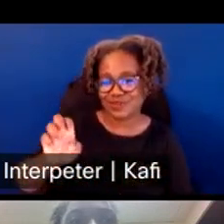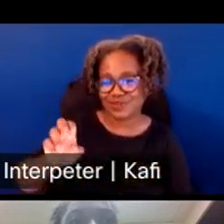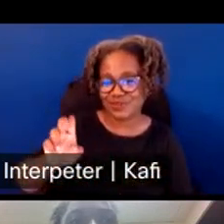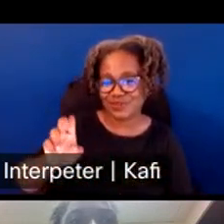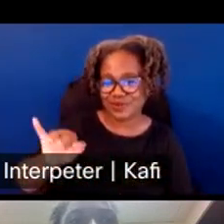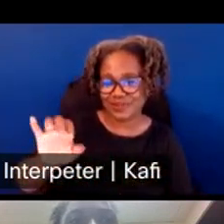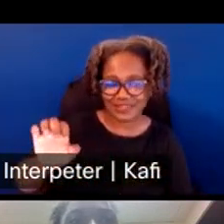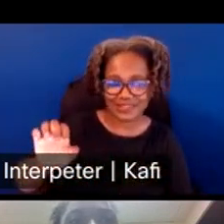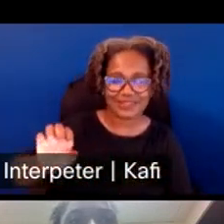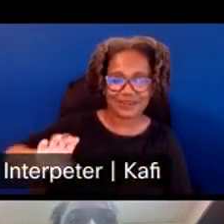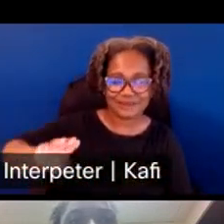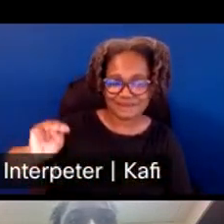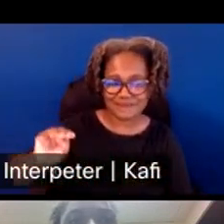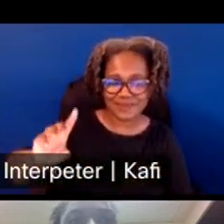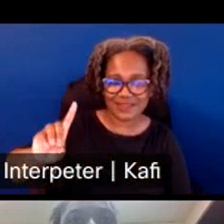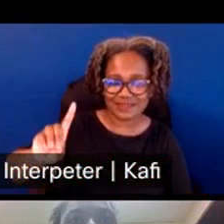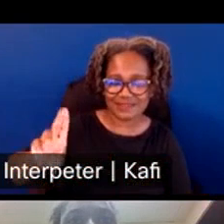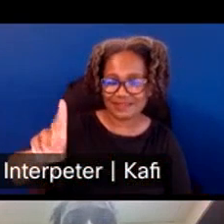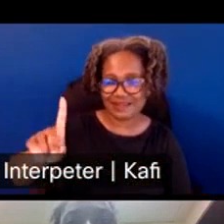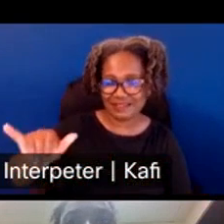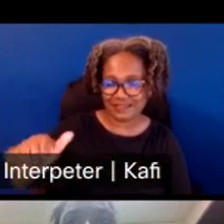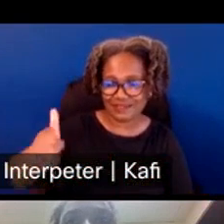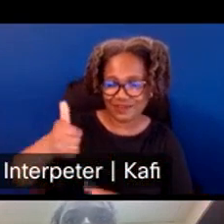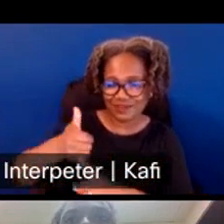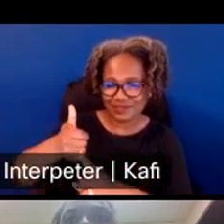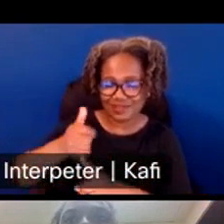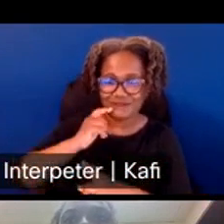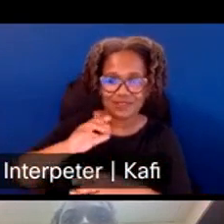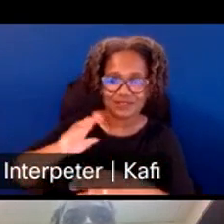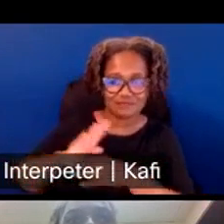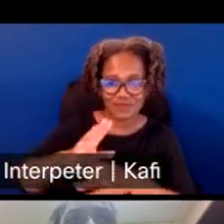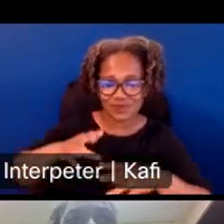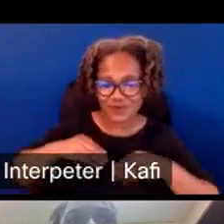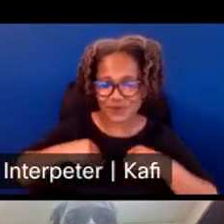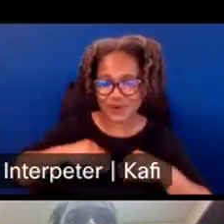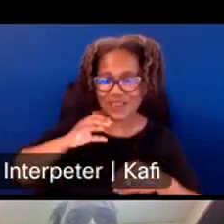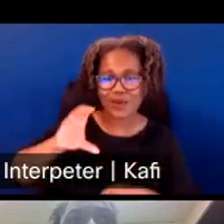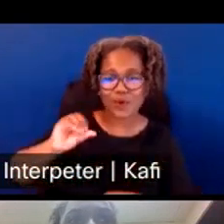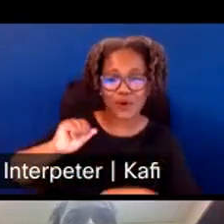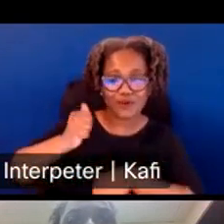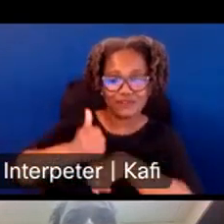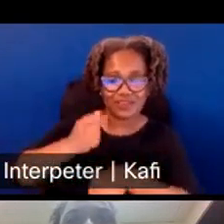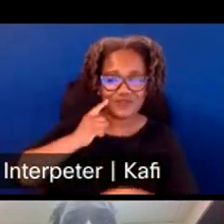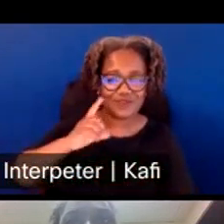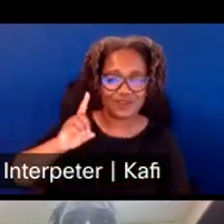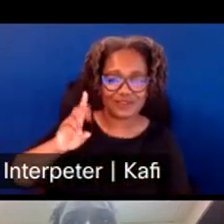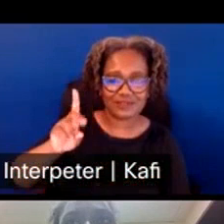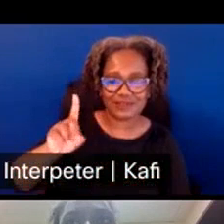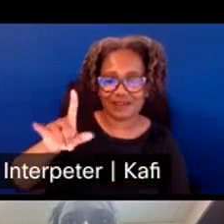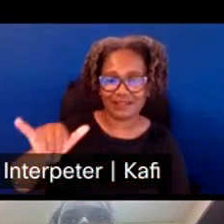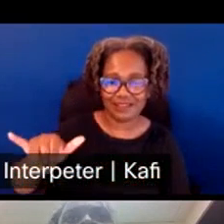humanitarian, co-founder of the Dudley QT Plus brand, and a most sought-after African-American business